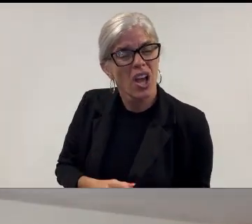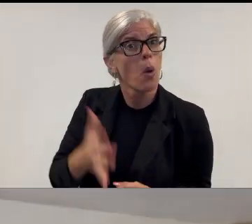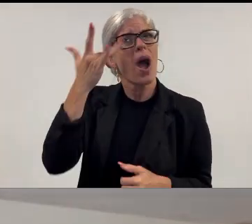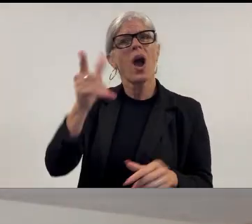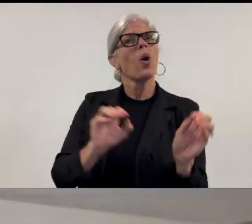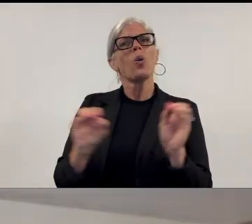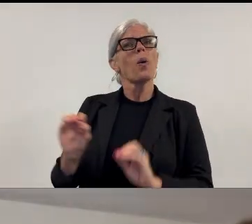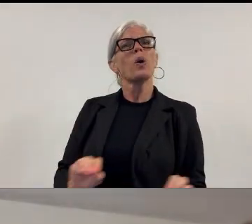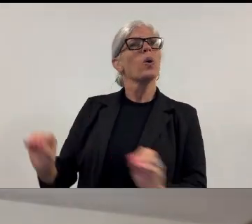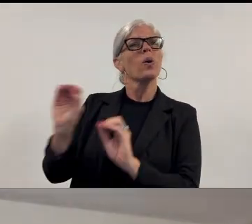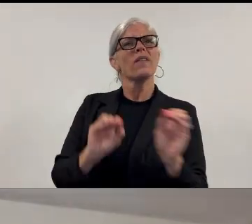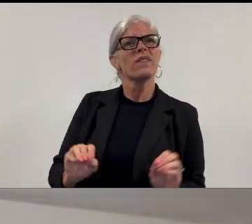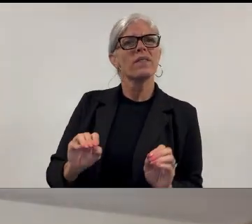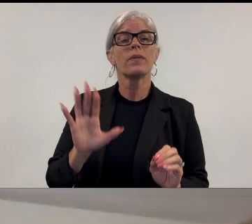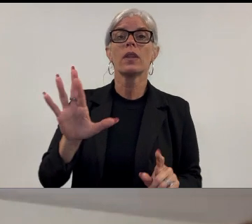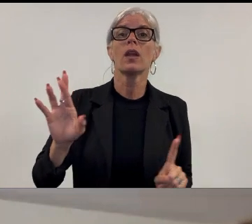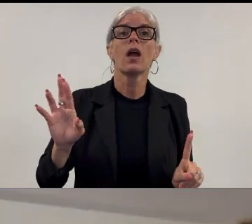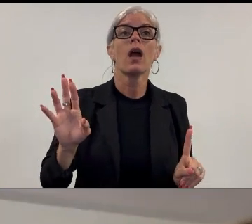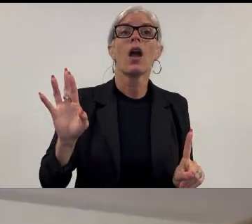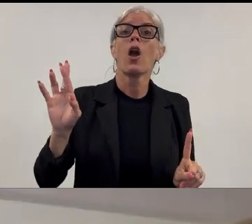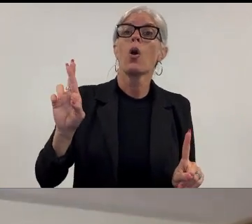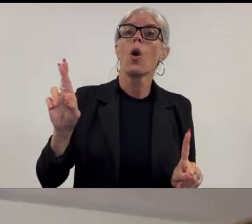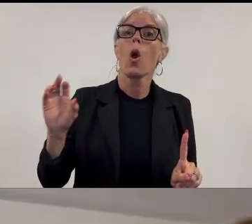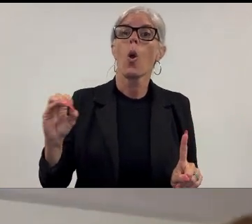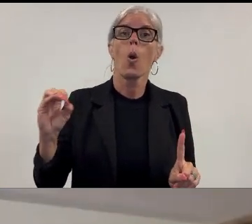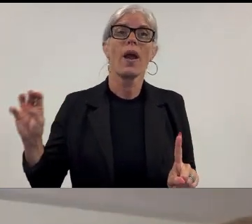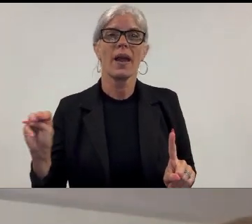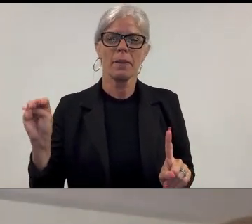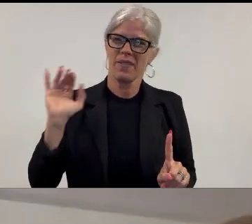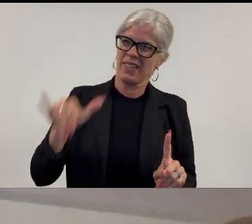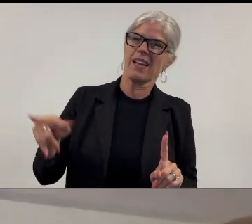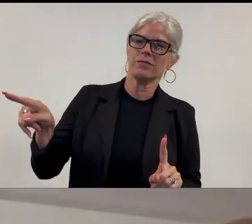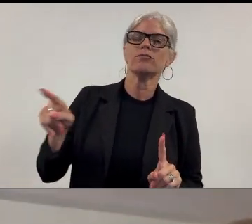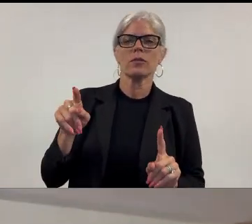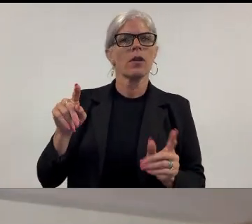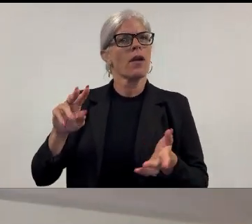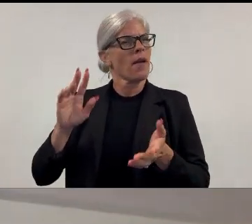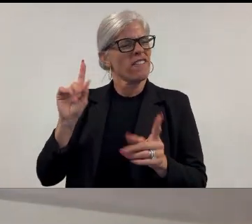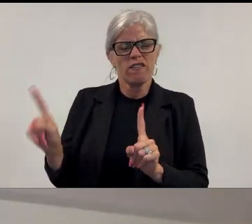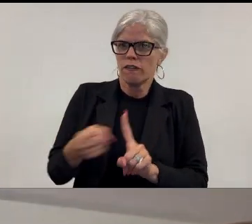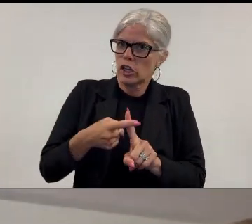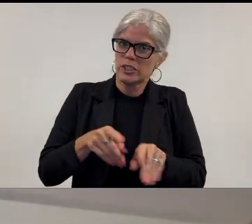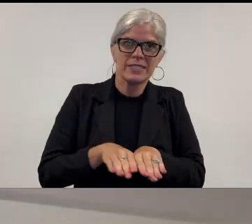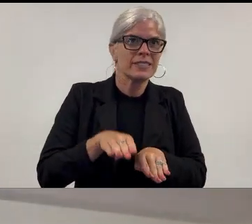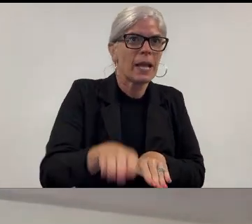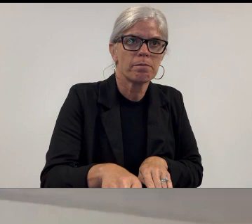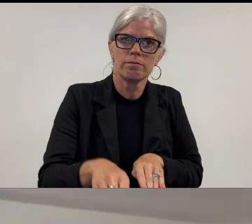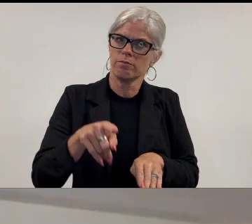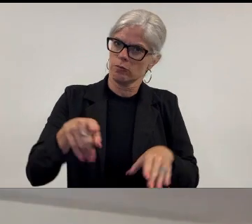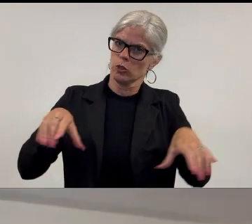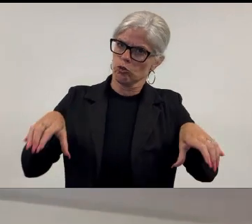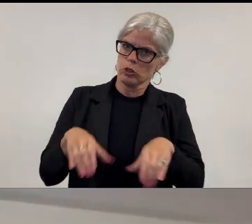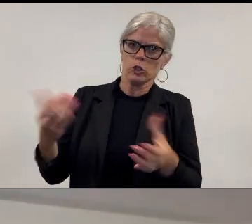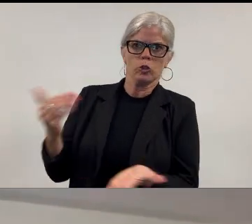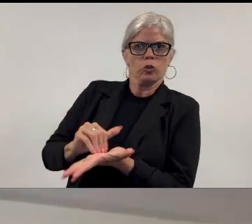just laying down, you're going to have increase in pain because of inactivity. Well, range of motion is that first step